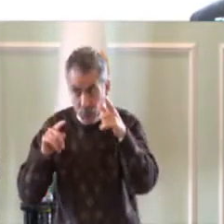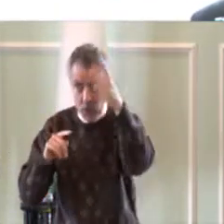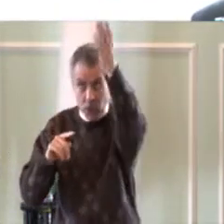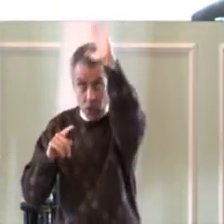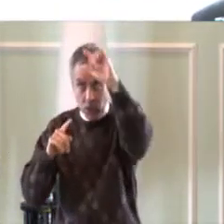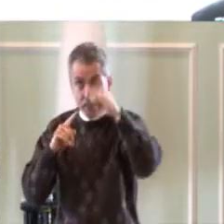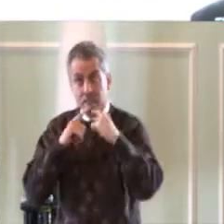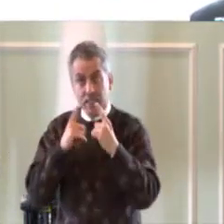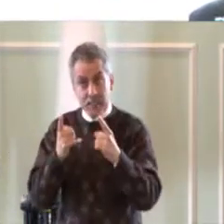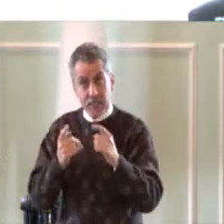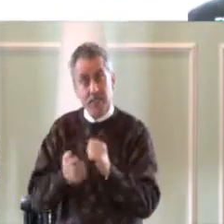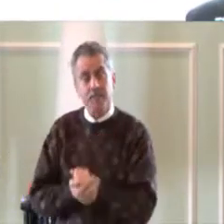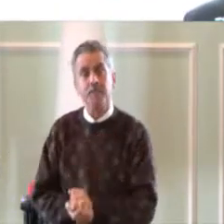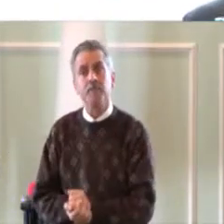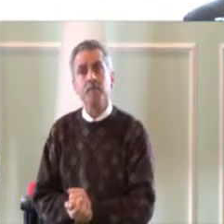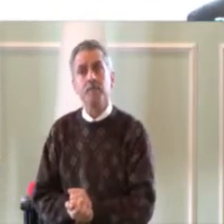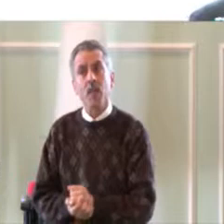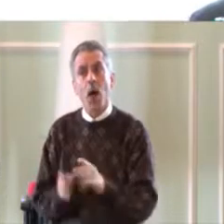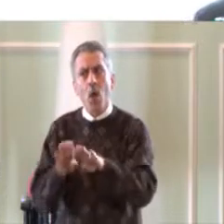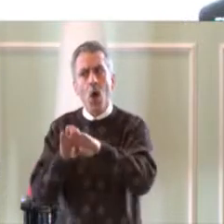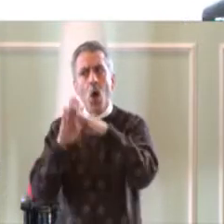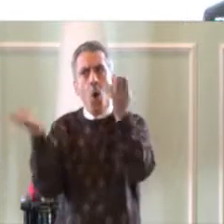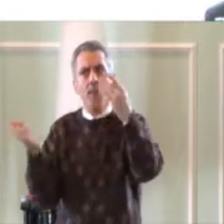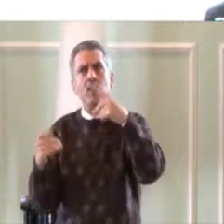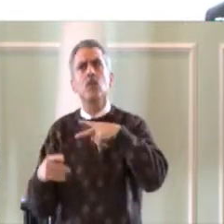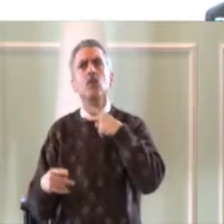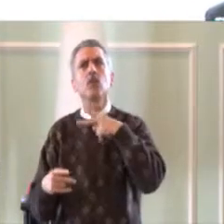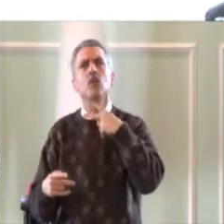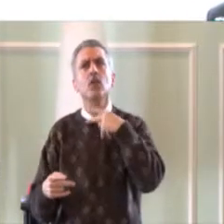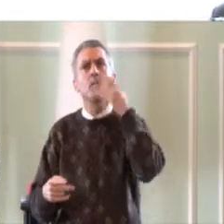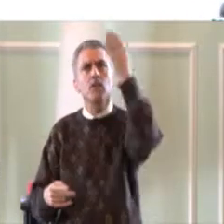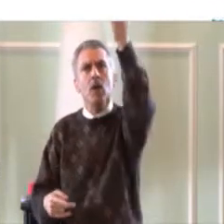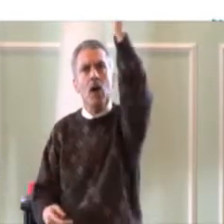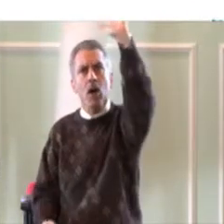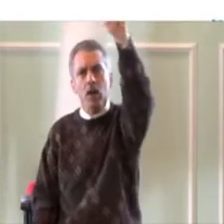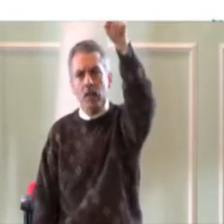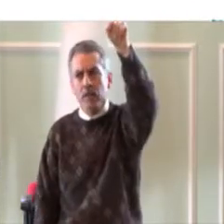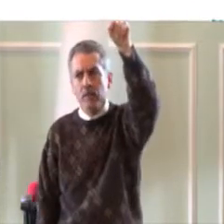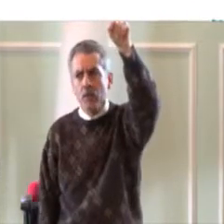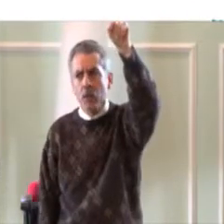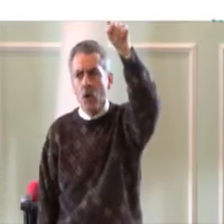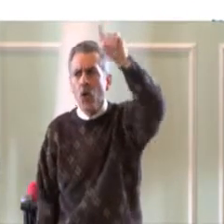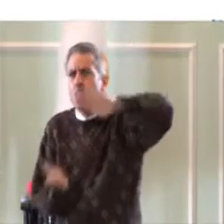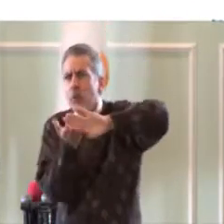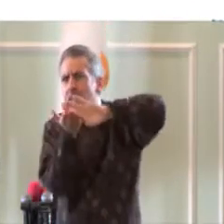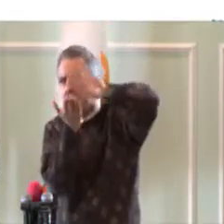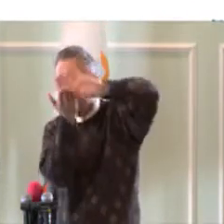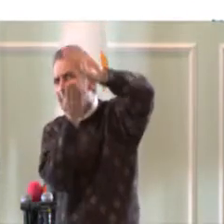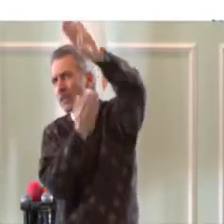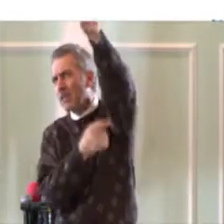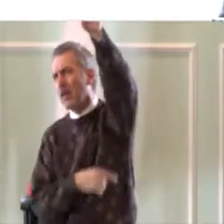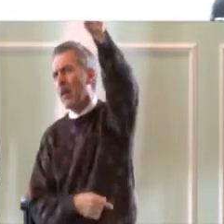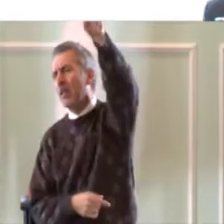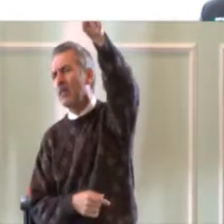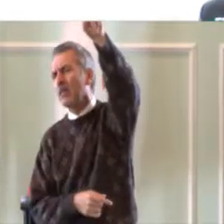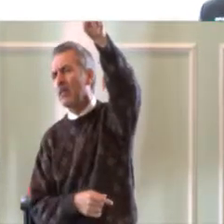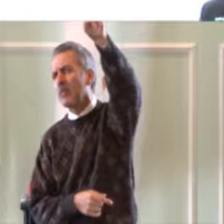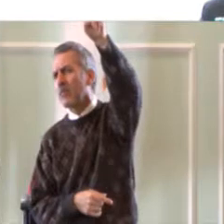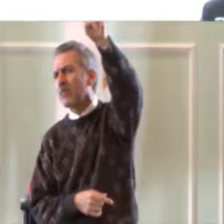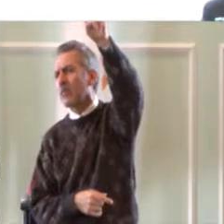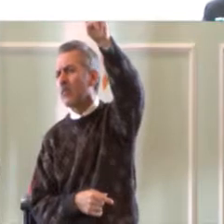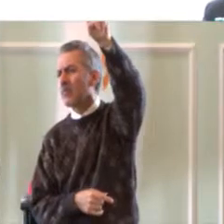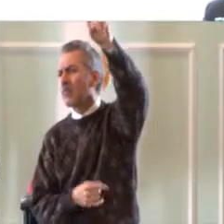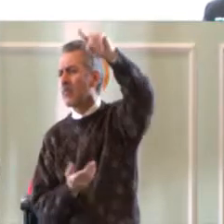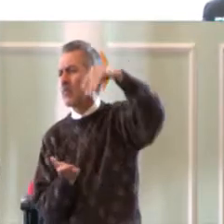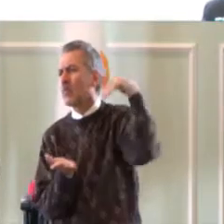say? Are we open to the voice of God? Do we dismiss the voice of God all the